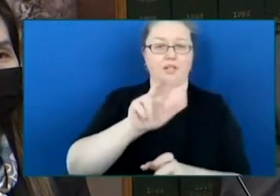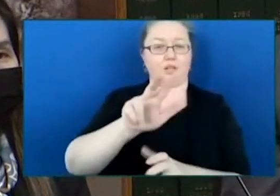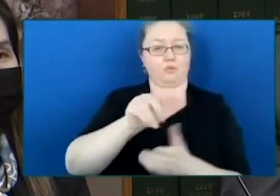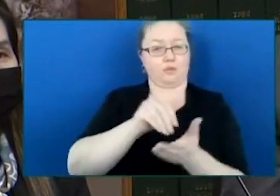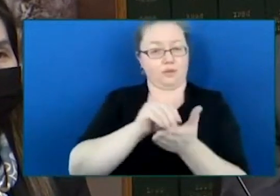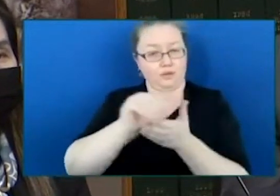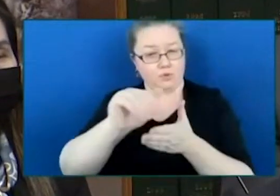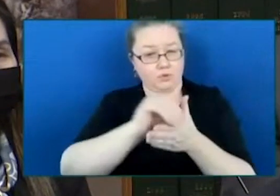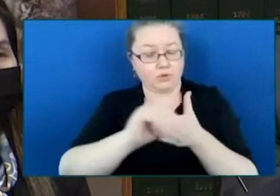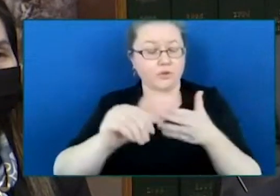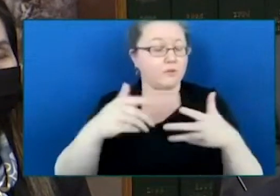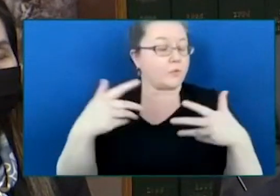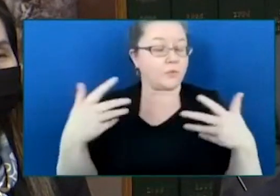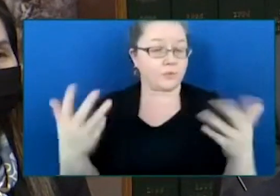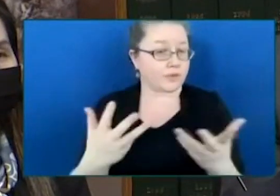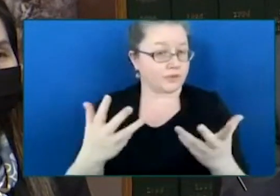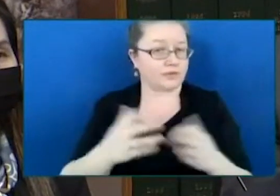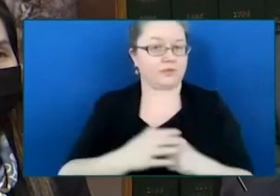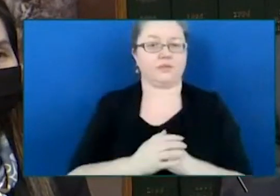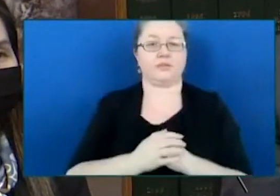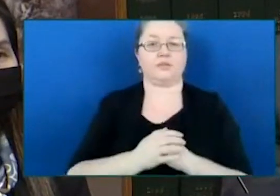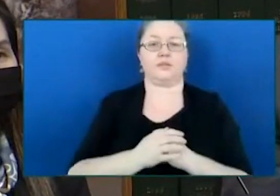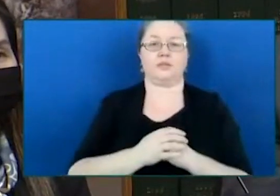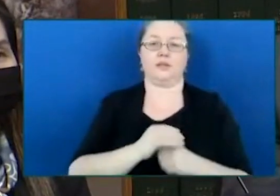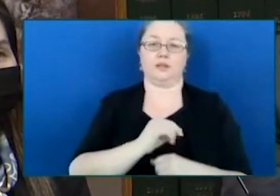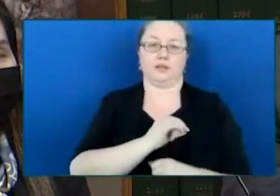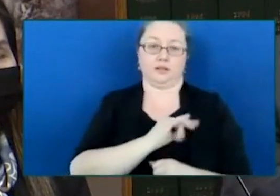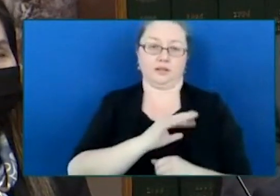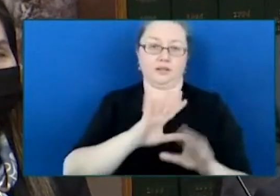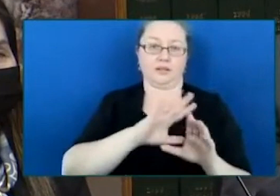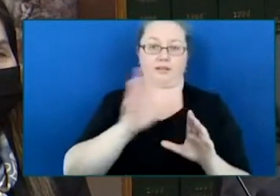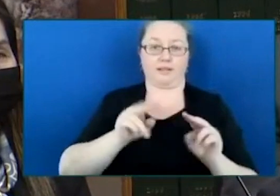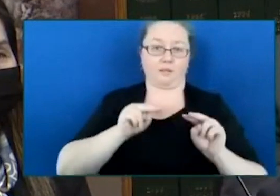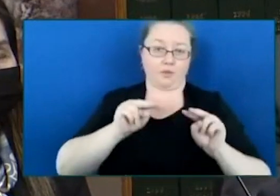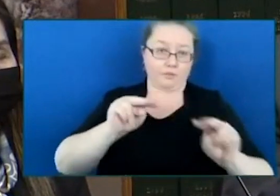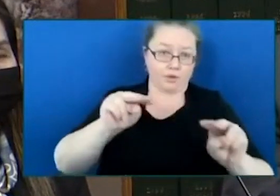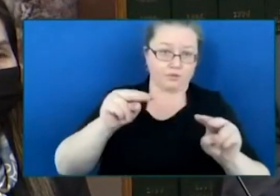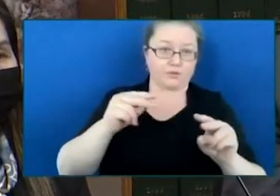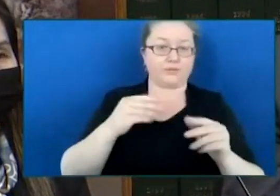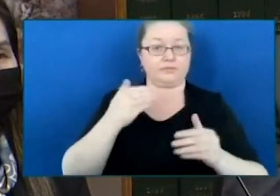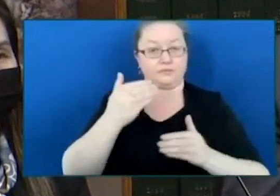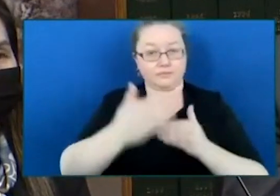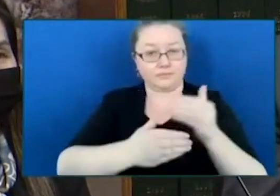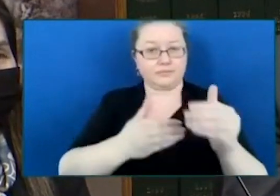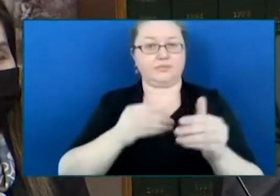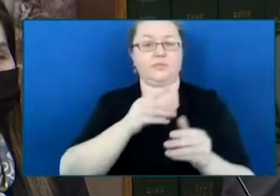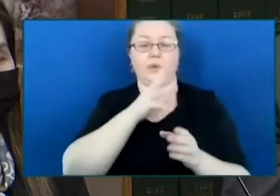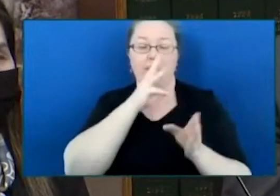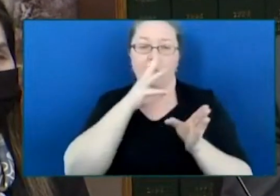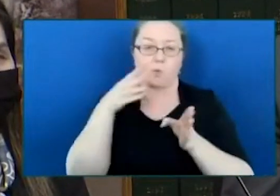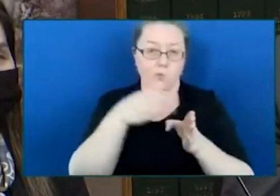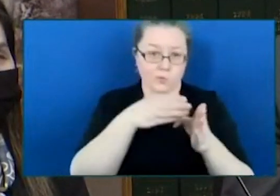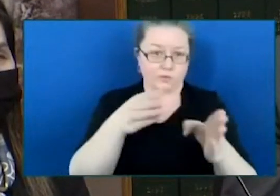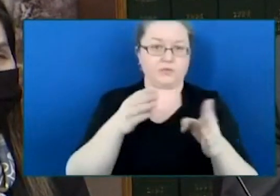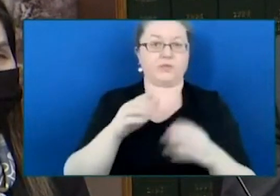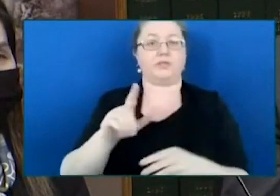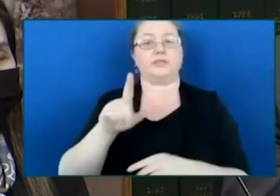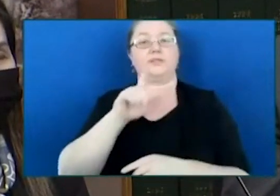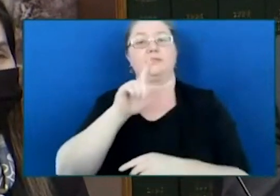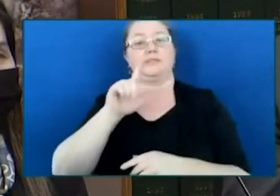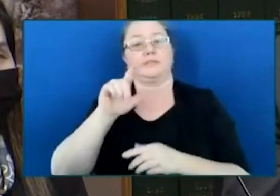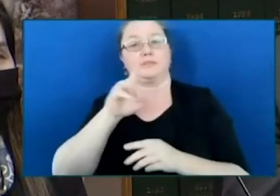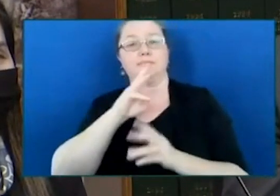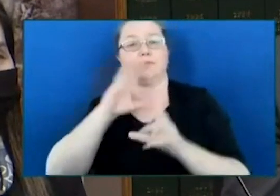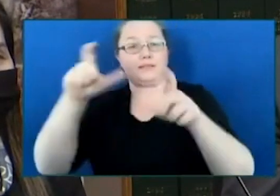Speaker? It looks like more state-of-the-art climate monitoring stations along BC's rivers, lakes and shorelines. To better predict what is coming, we need to